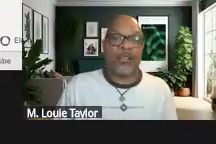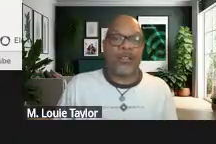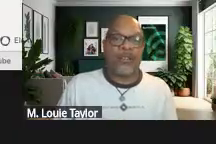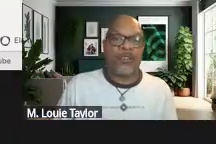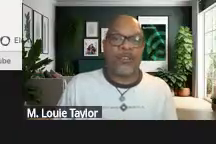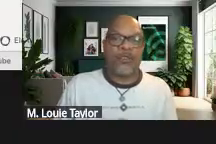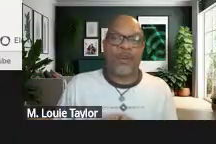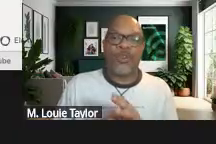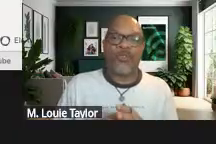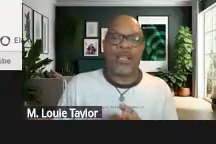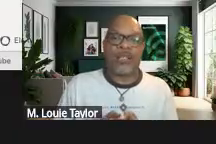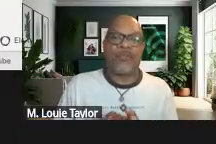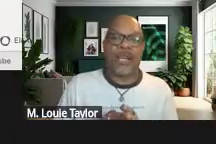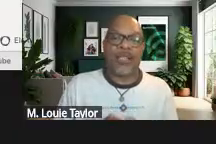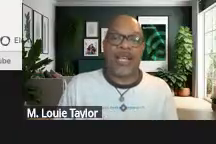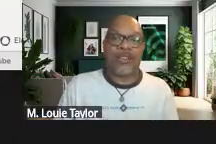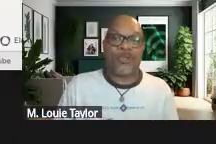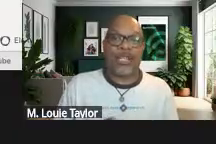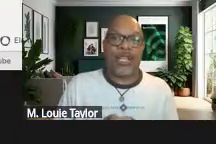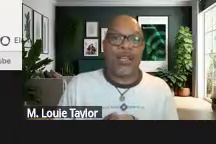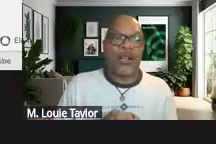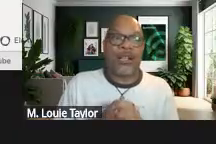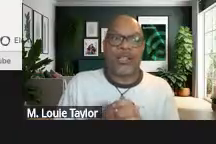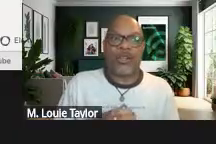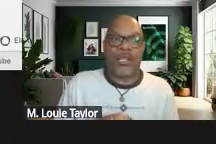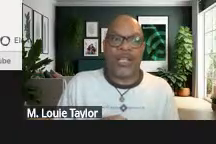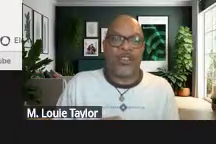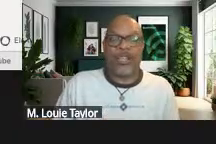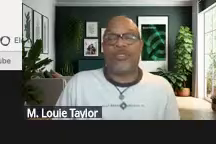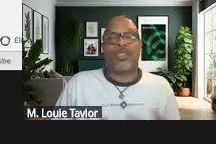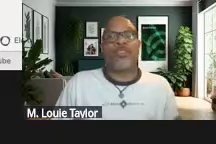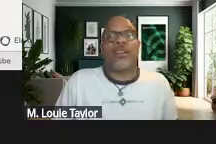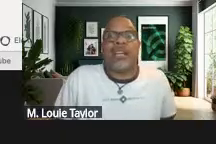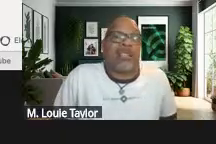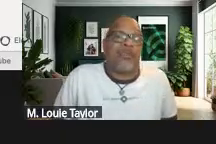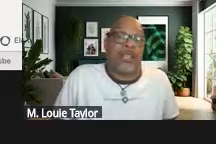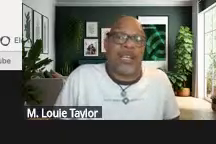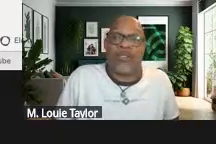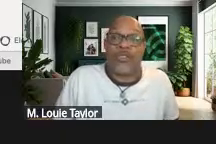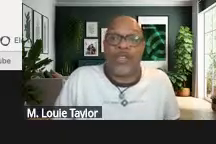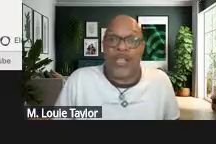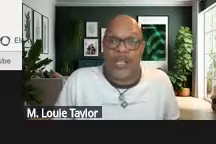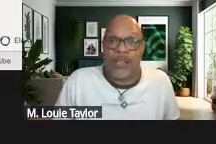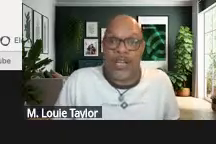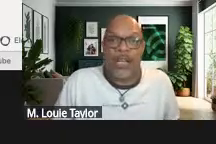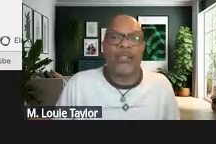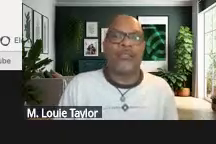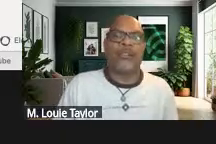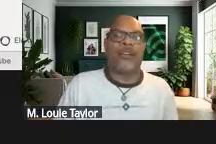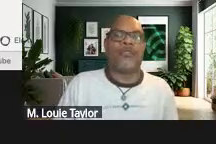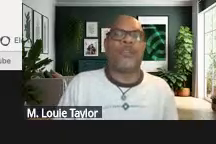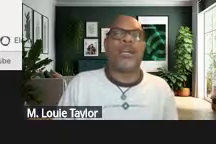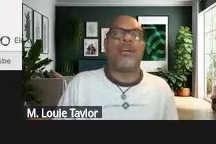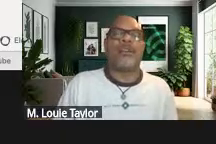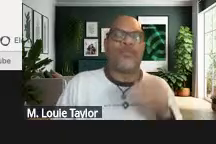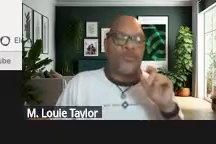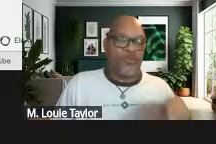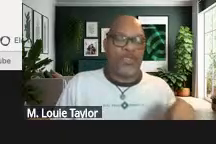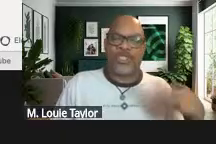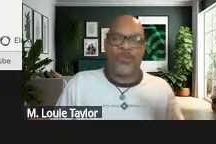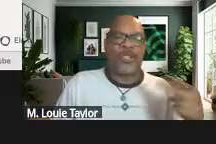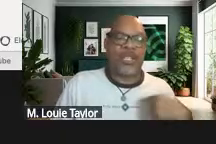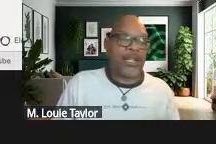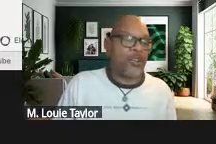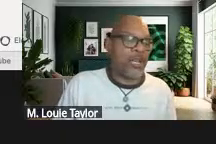it about whether or not somebody's actually clicked on a link. You're sitting there going, I sent them the link. I don't know if they did it or not.